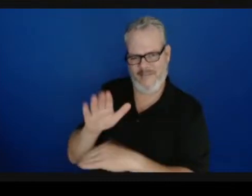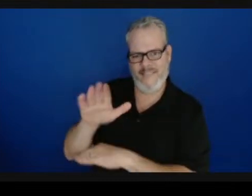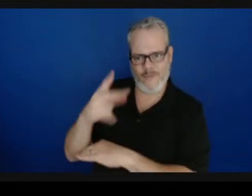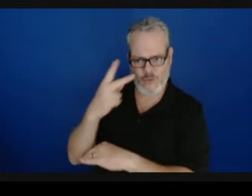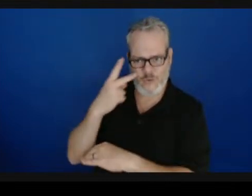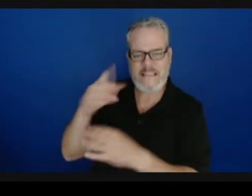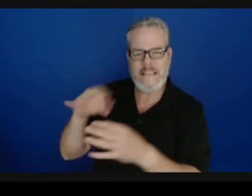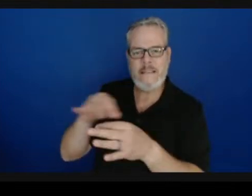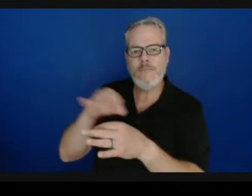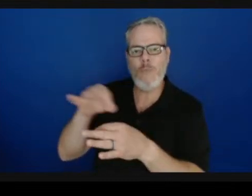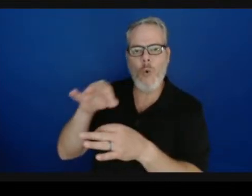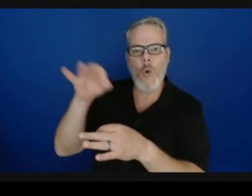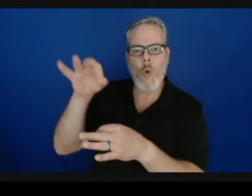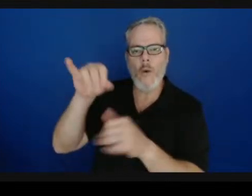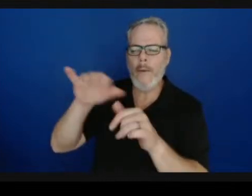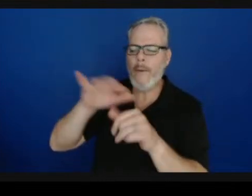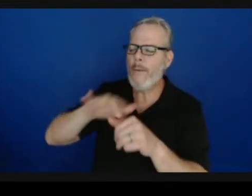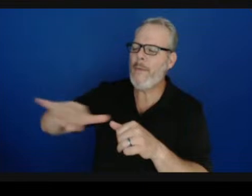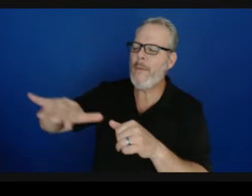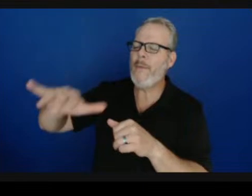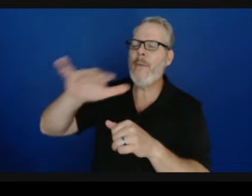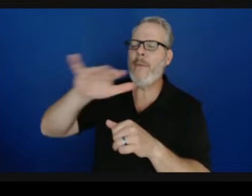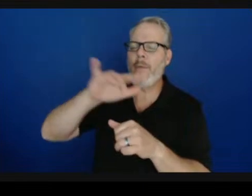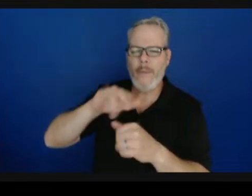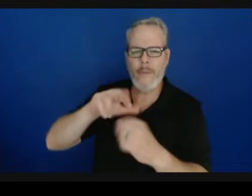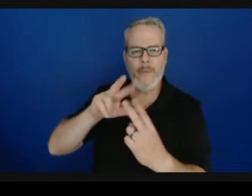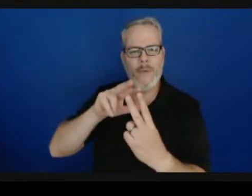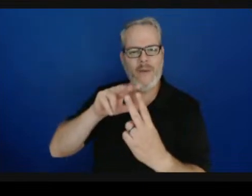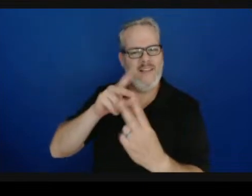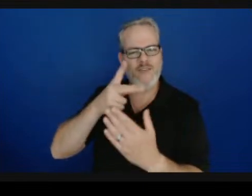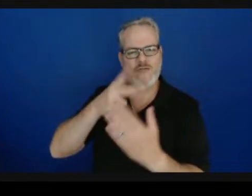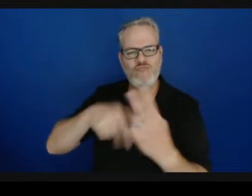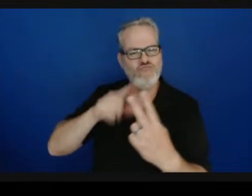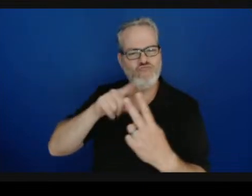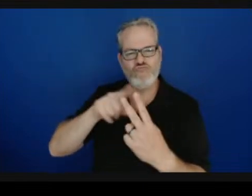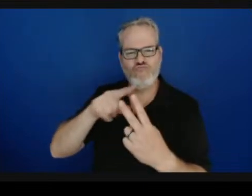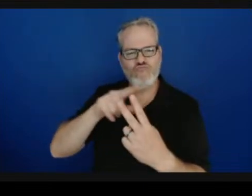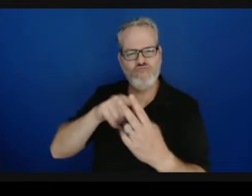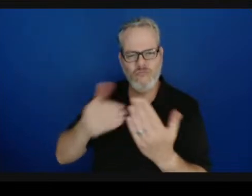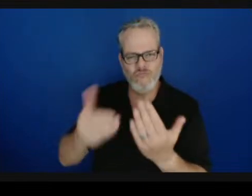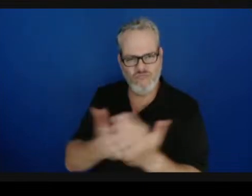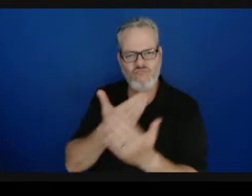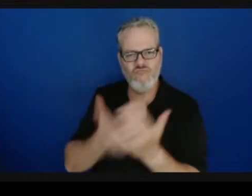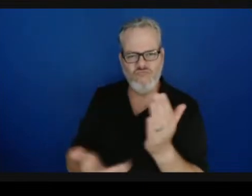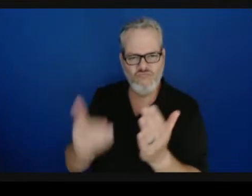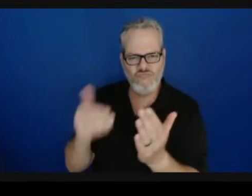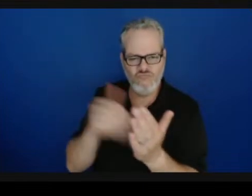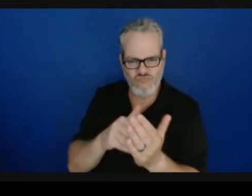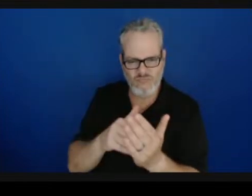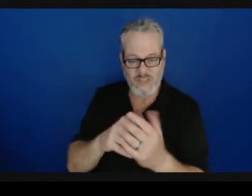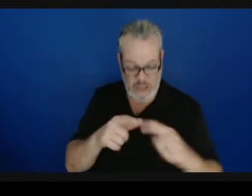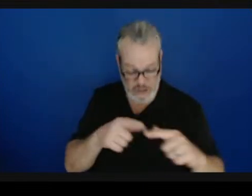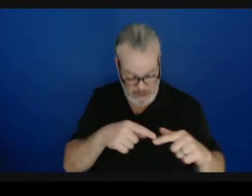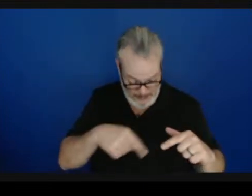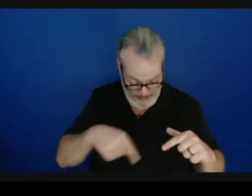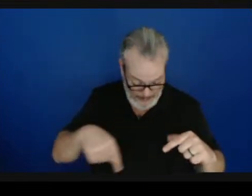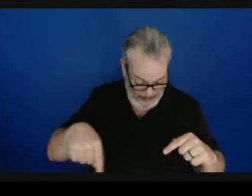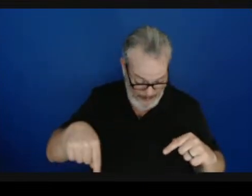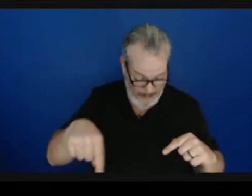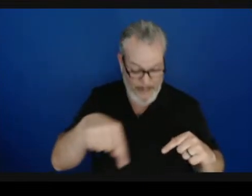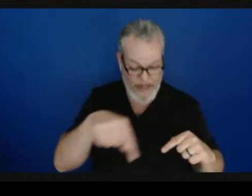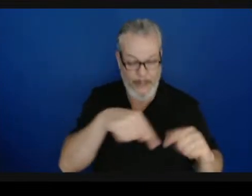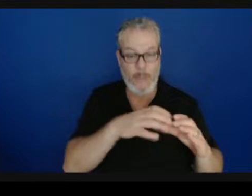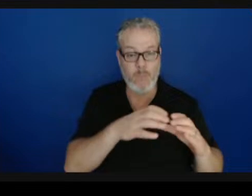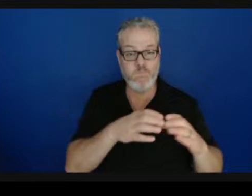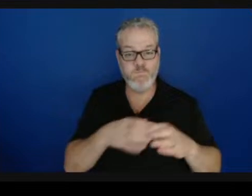over here on this right side too, is perhaps either those fissures reactivate, or this big flow that's filling the entire crater could, in theory, come wrap